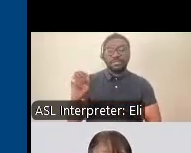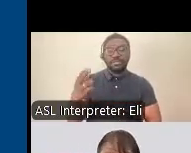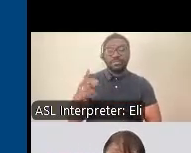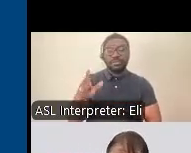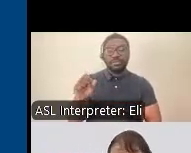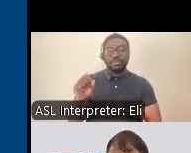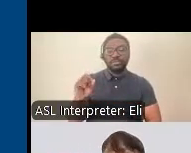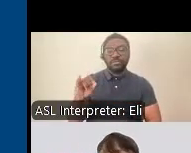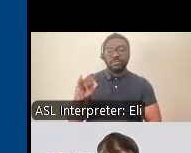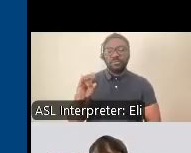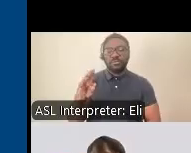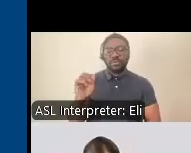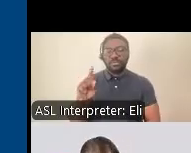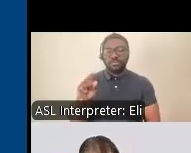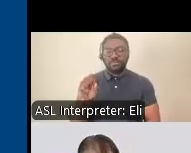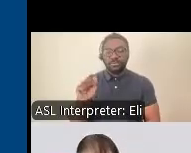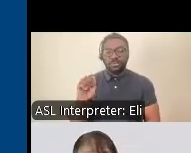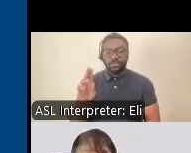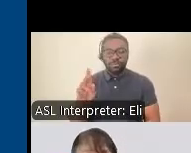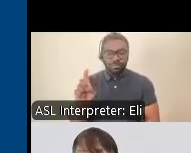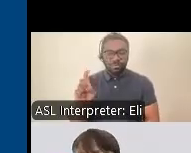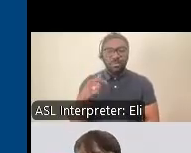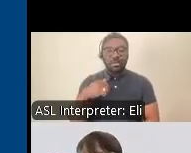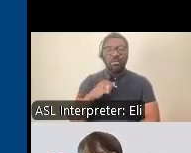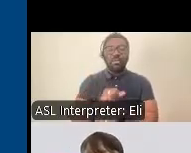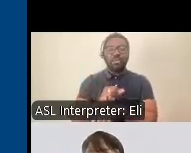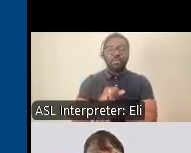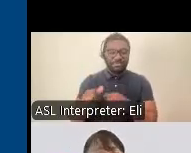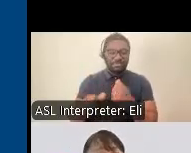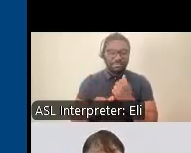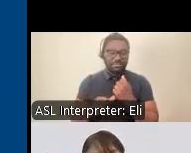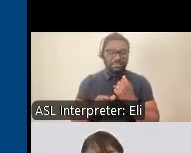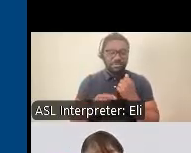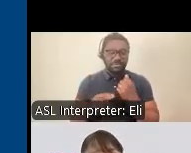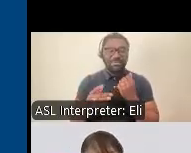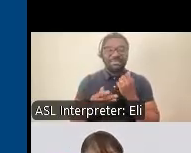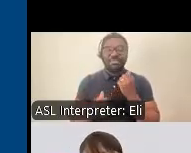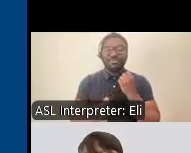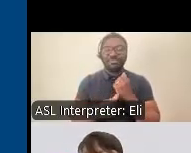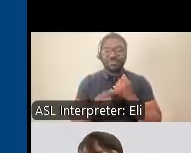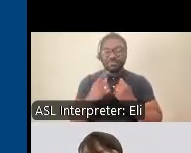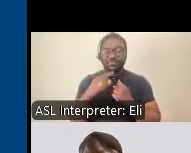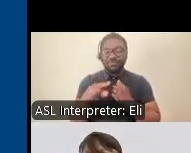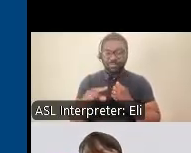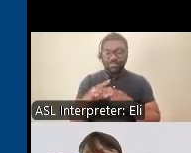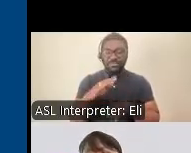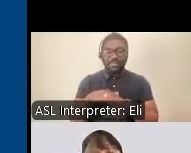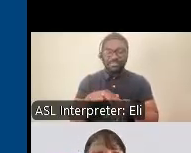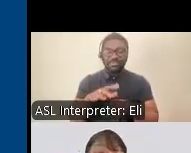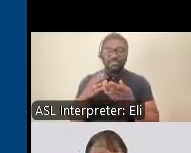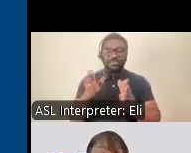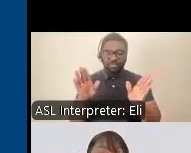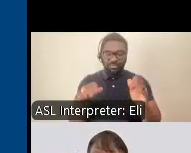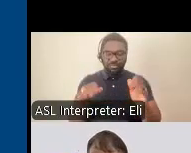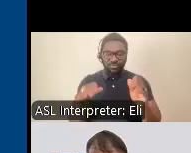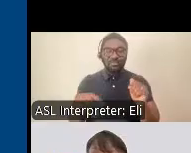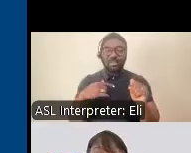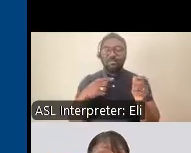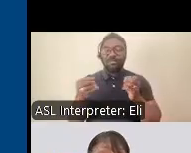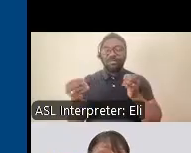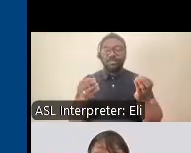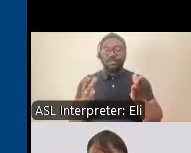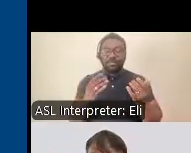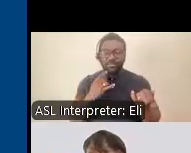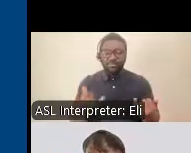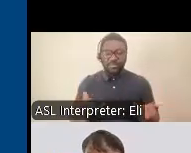Manager for National Disability Institute and through the Lead Center, and I will be your moderator for today. We are really looking forward